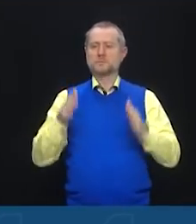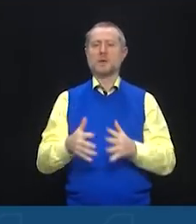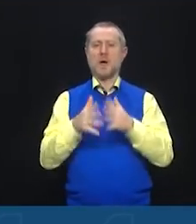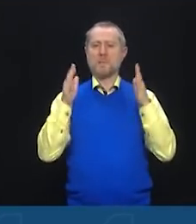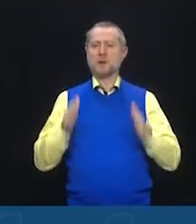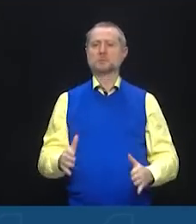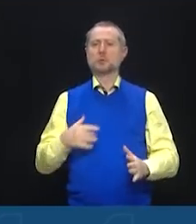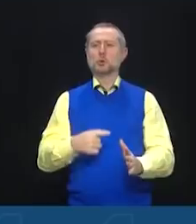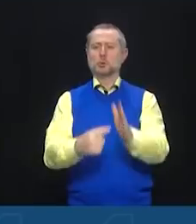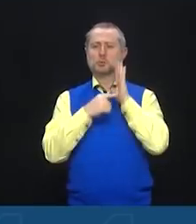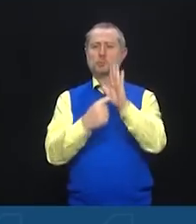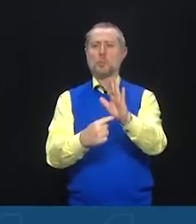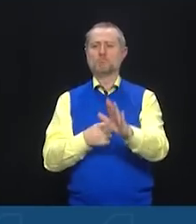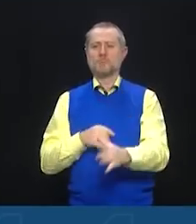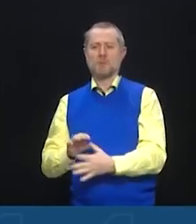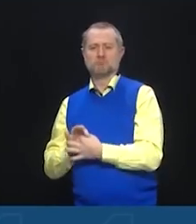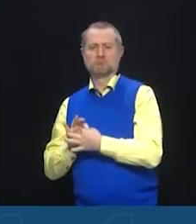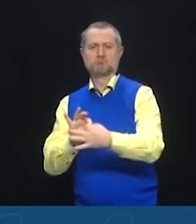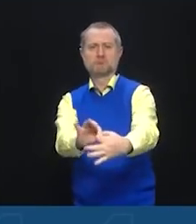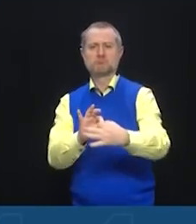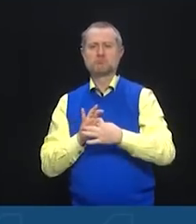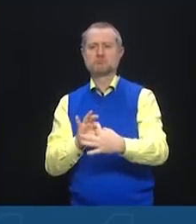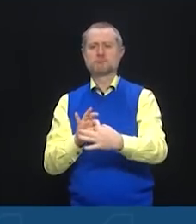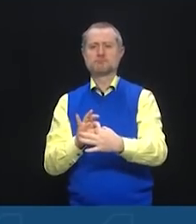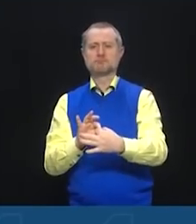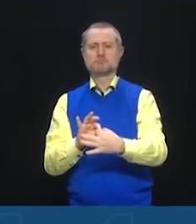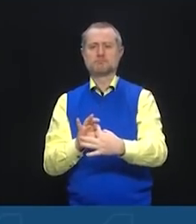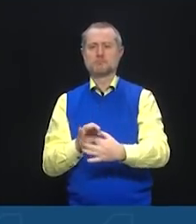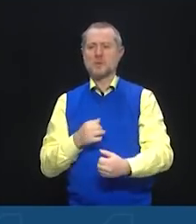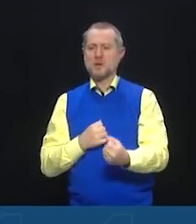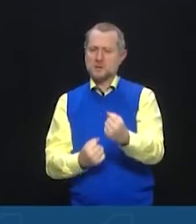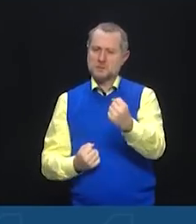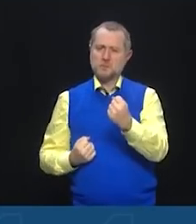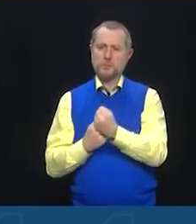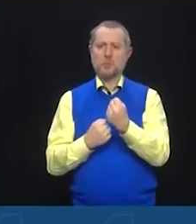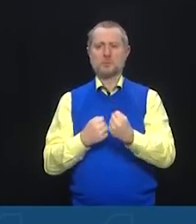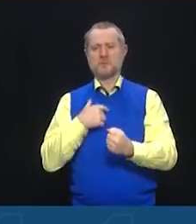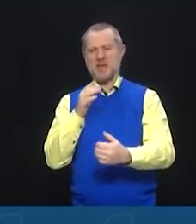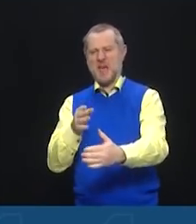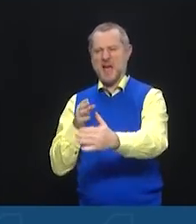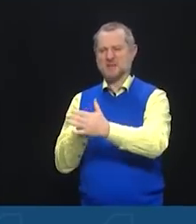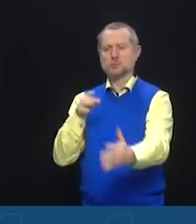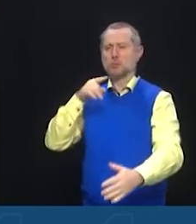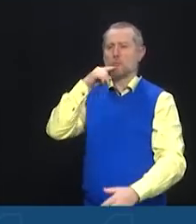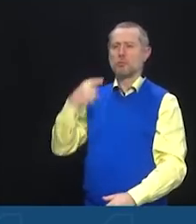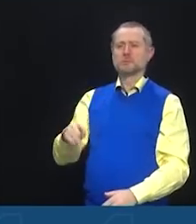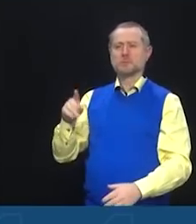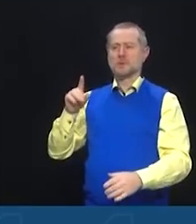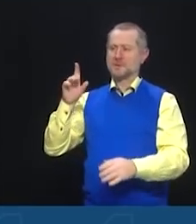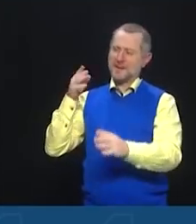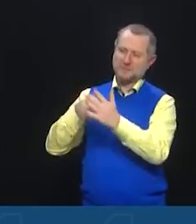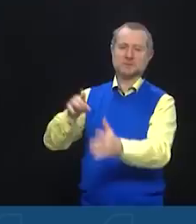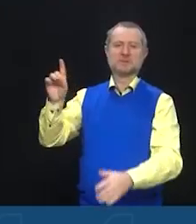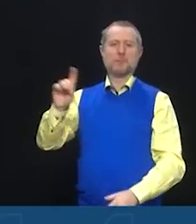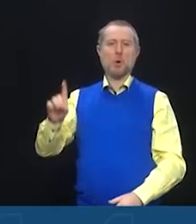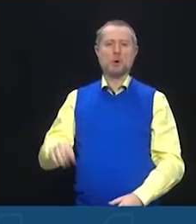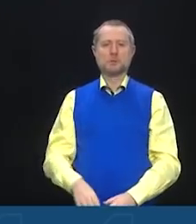solidarity with our country at this time and stand up to this assault on democracy.